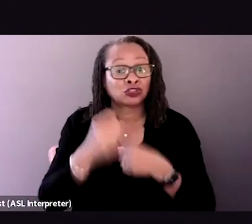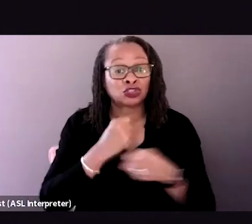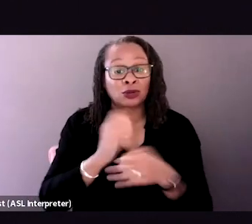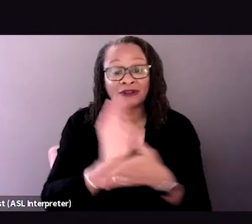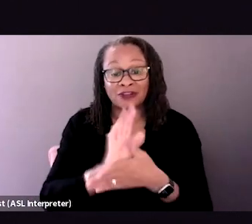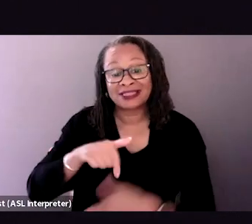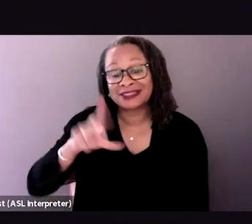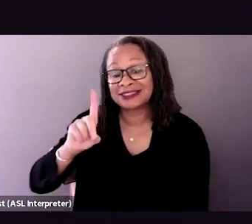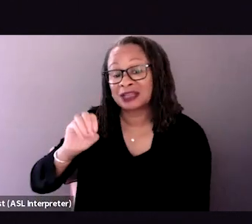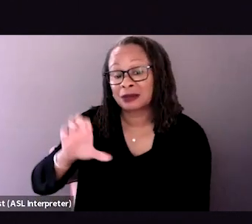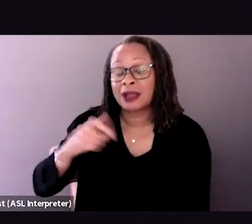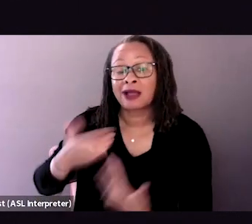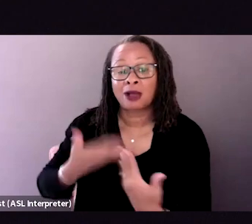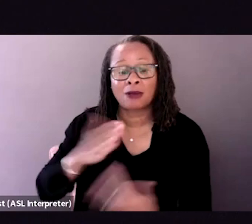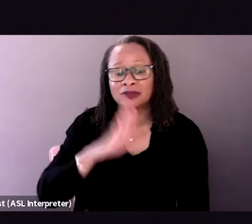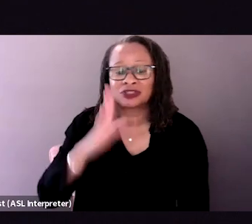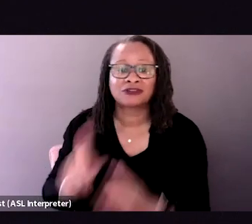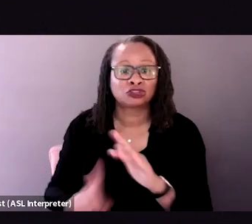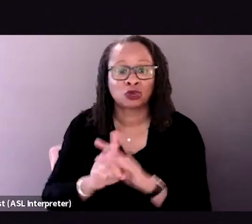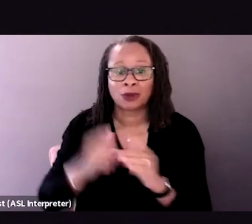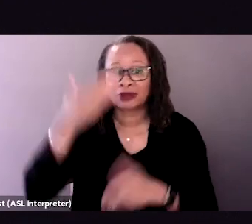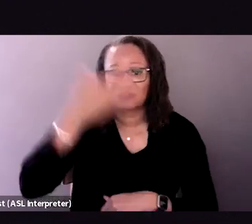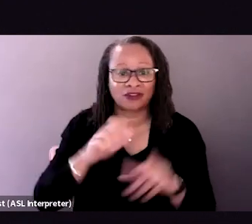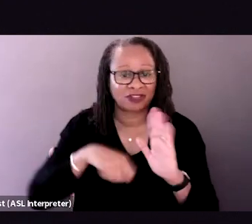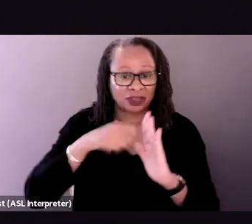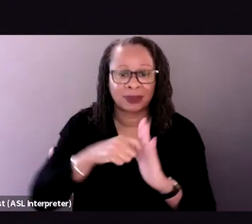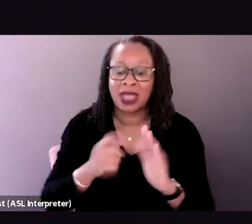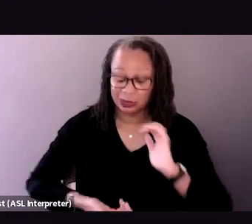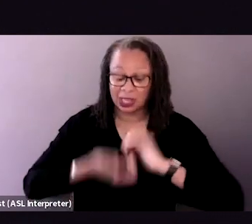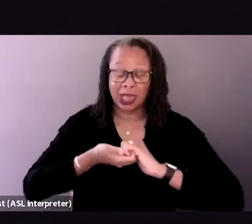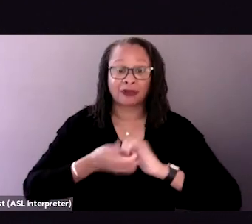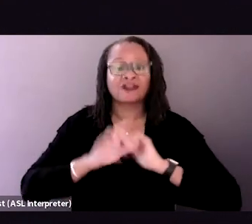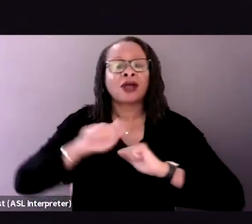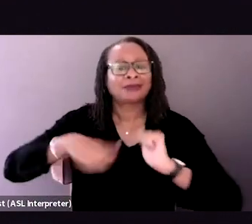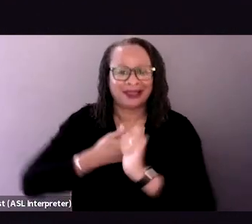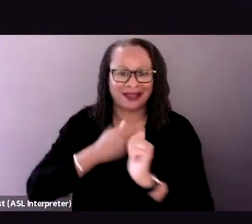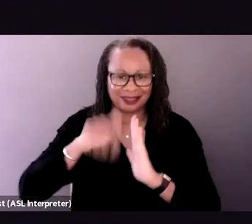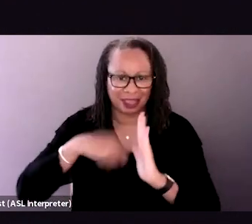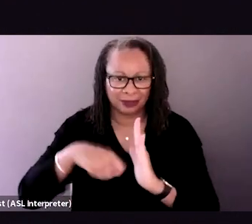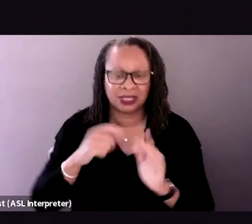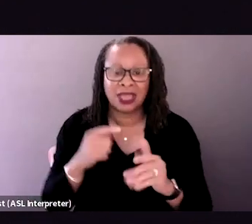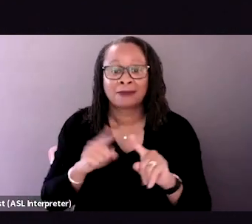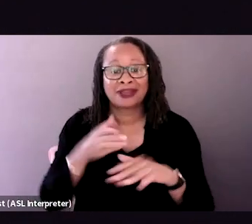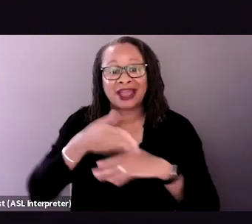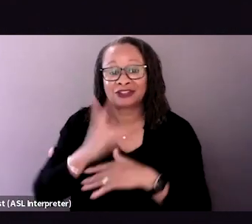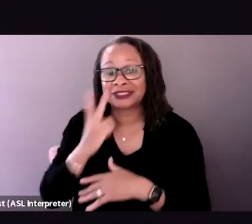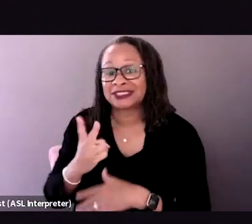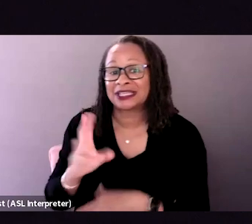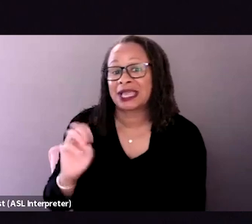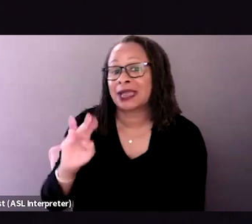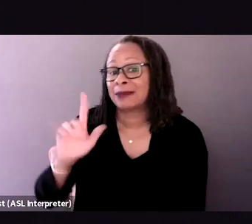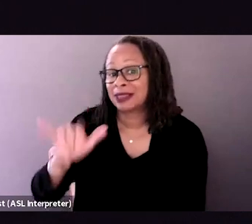I almost never appeared in front of the camera. I was solely collaborating with them behind the camera. But after seeing her and our director of photography,